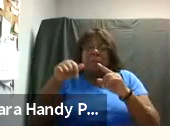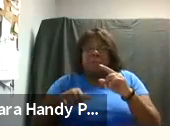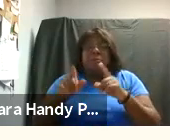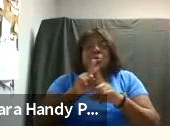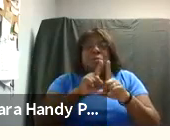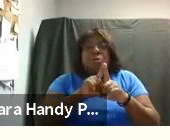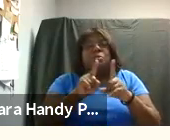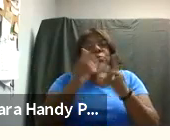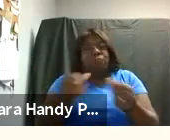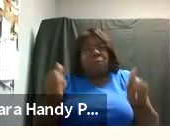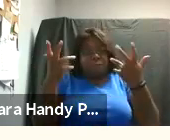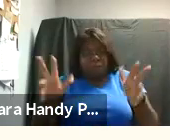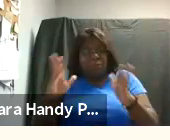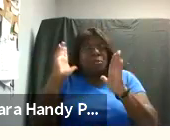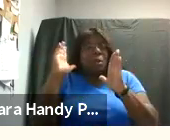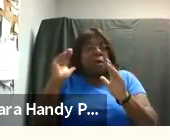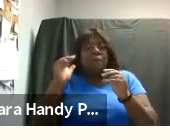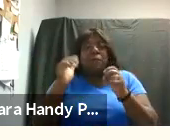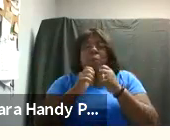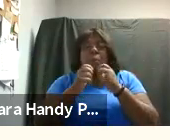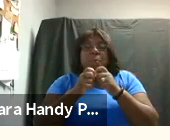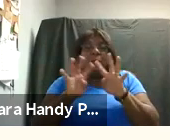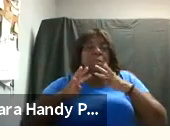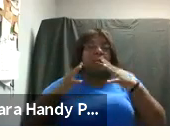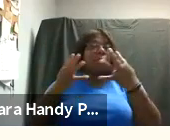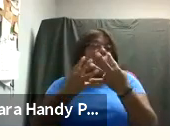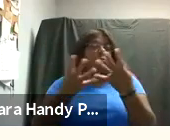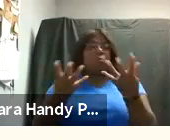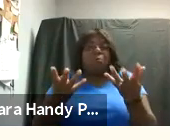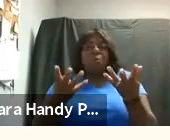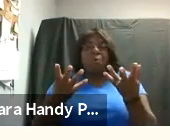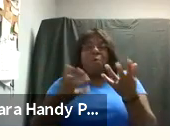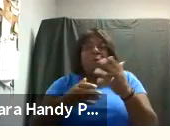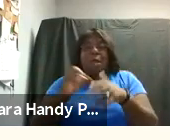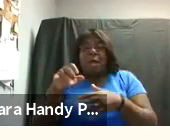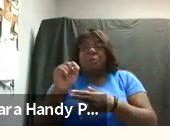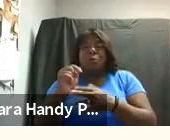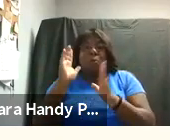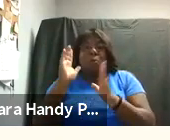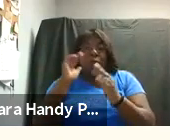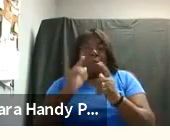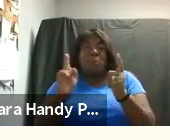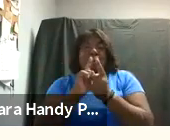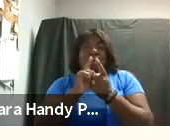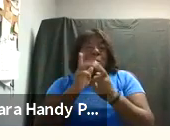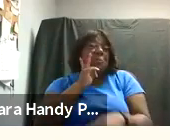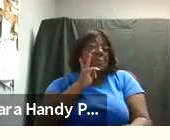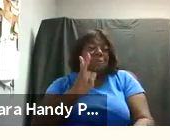pass, and hopefully we'll be together in person in October. we'll see.